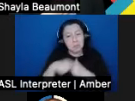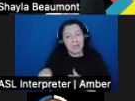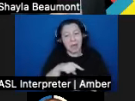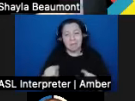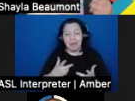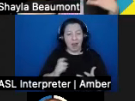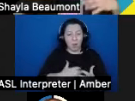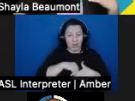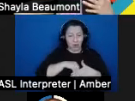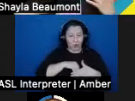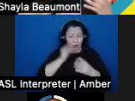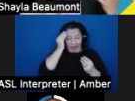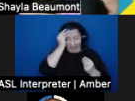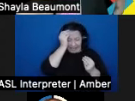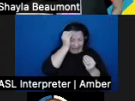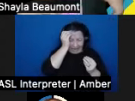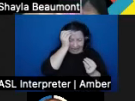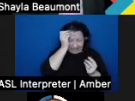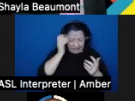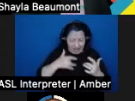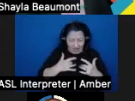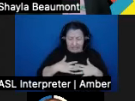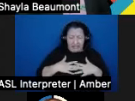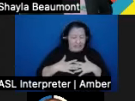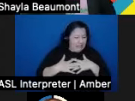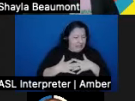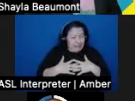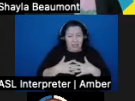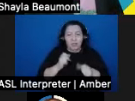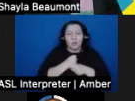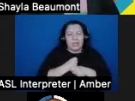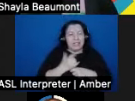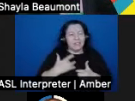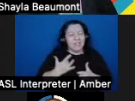internally it just makes us irritable.